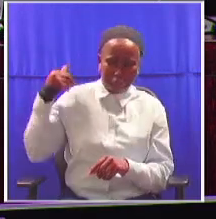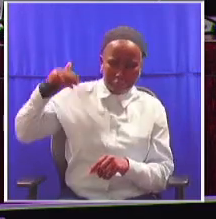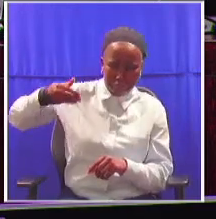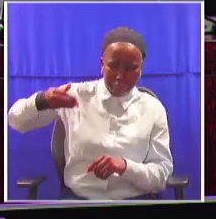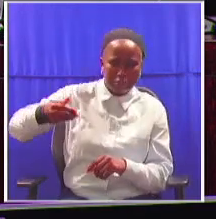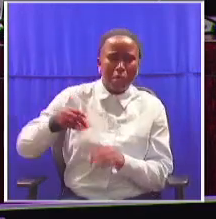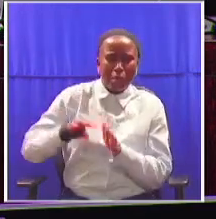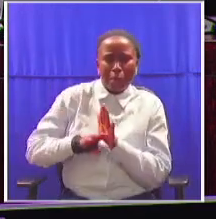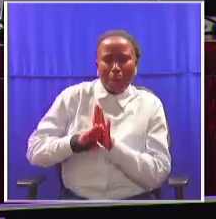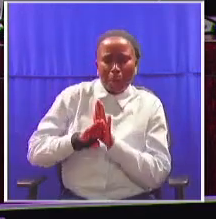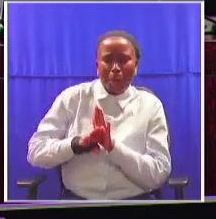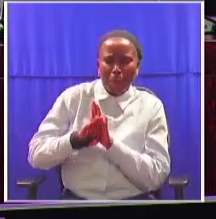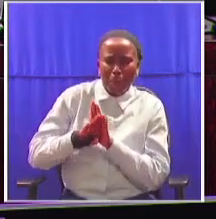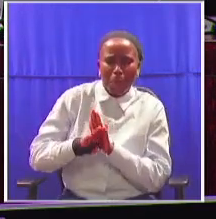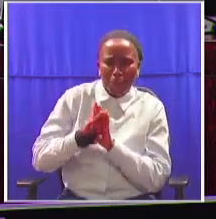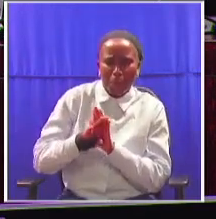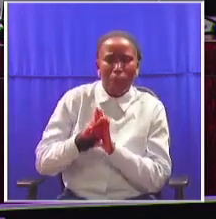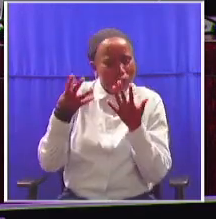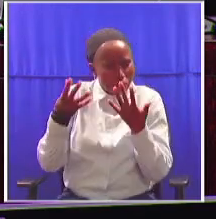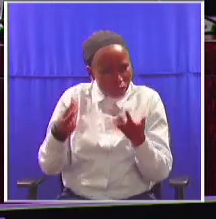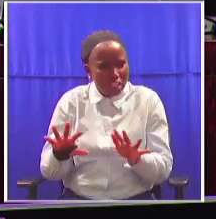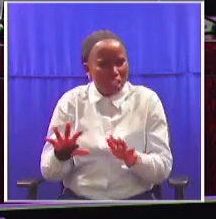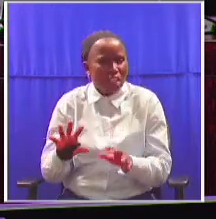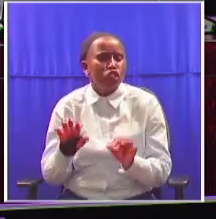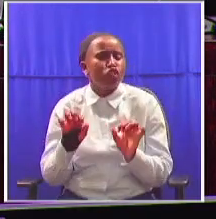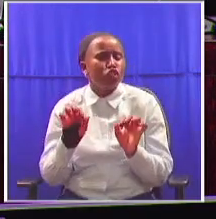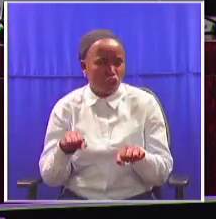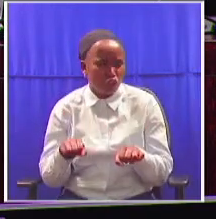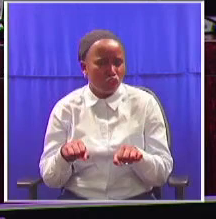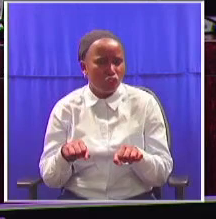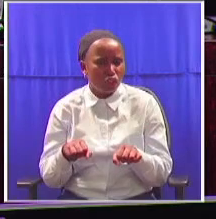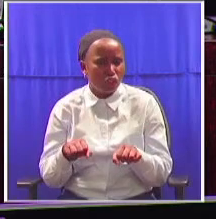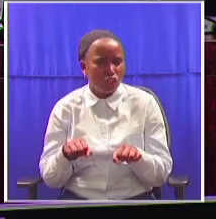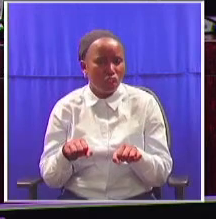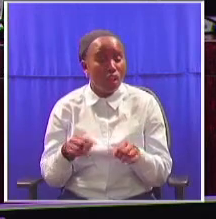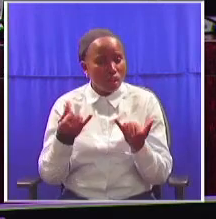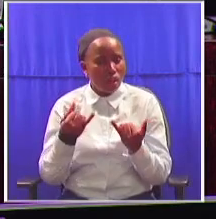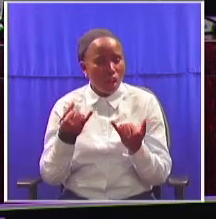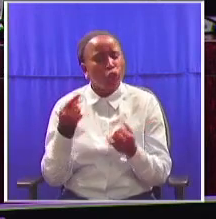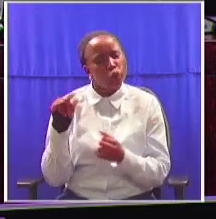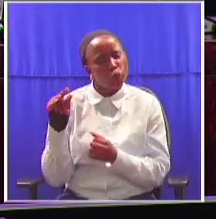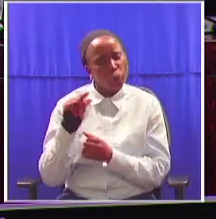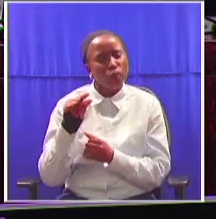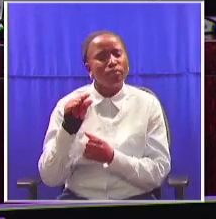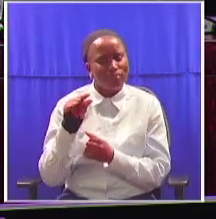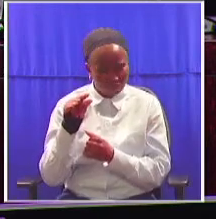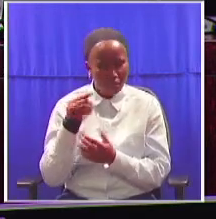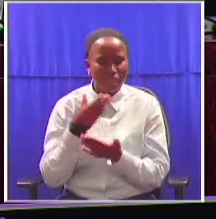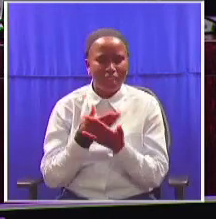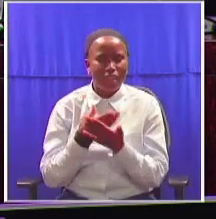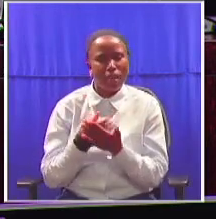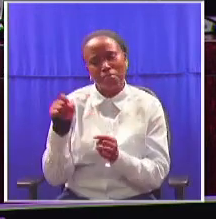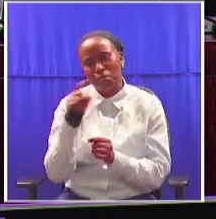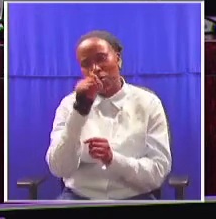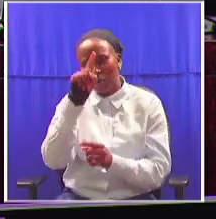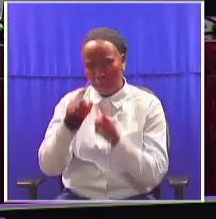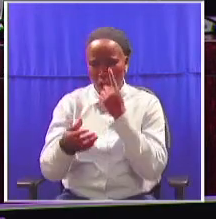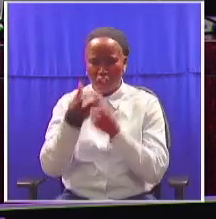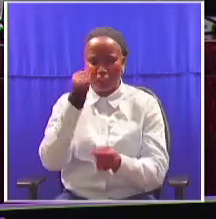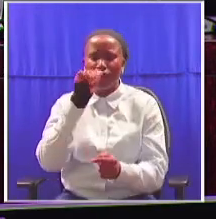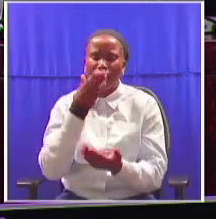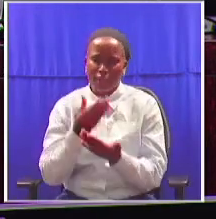of fronts. We are getting there, and we will get there. Our